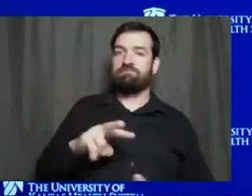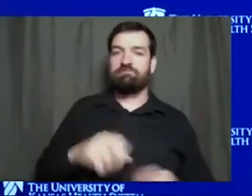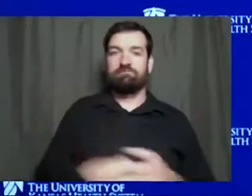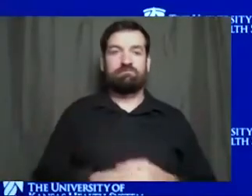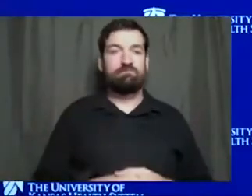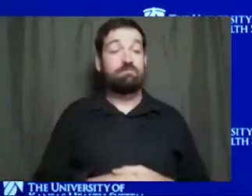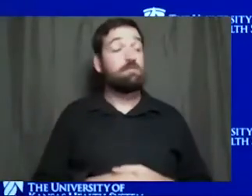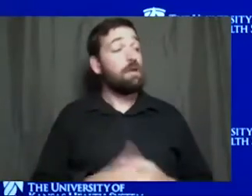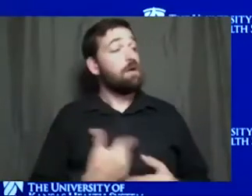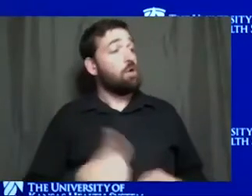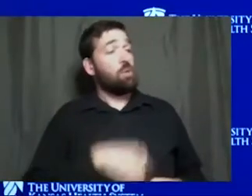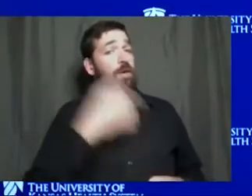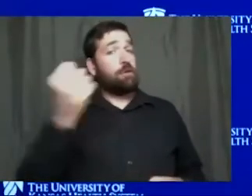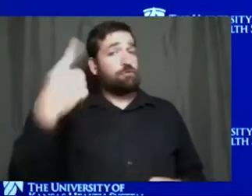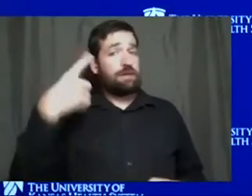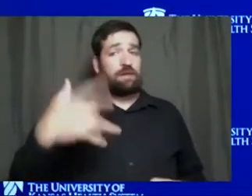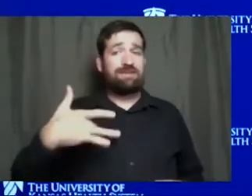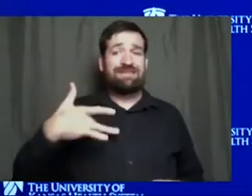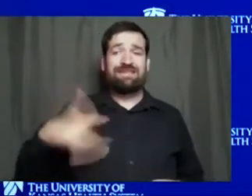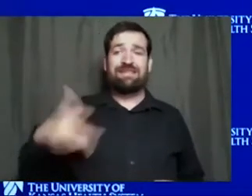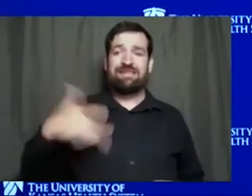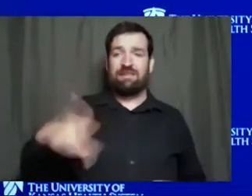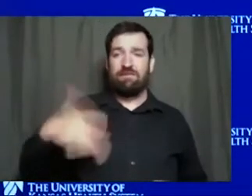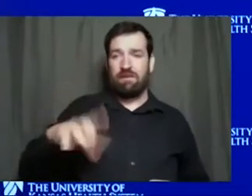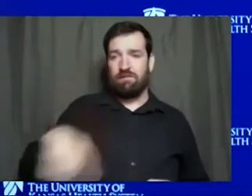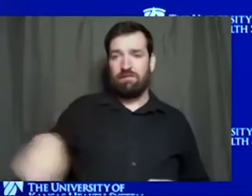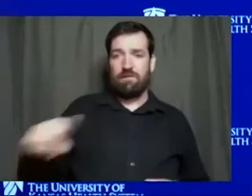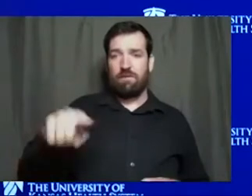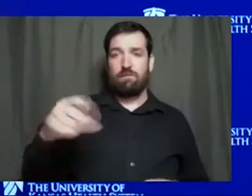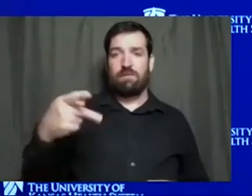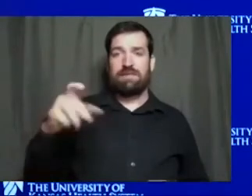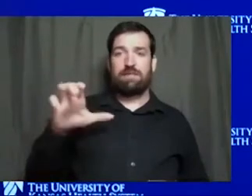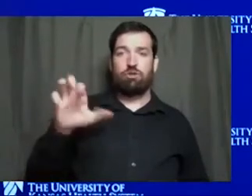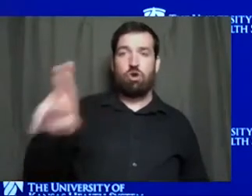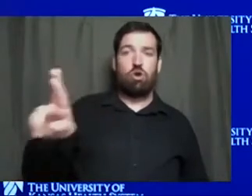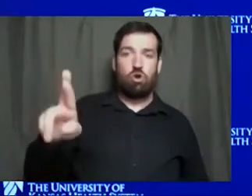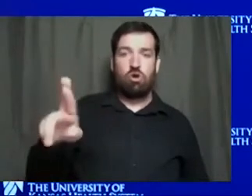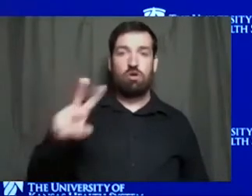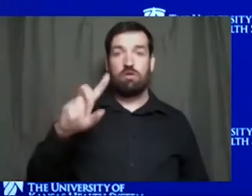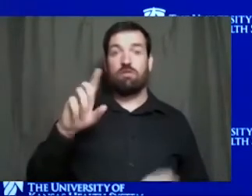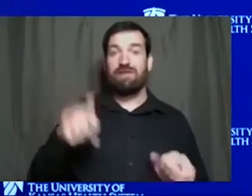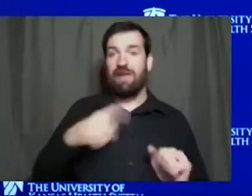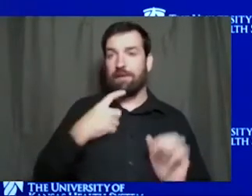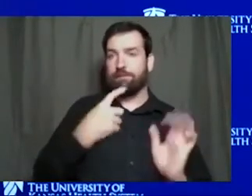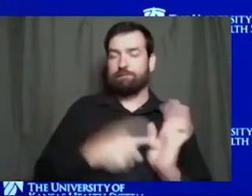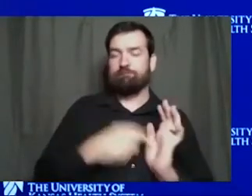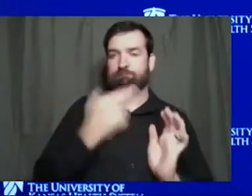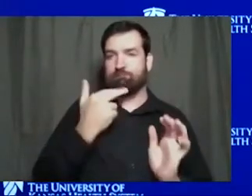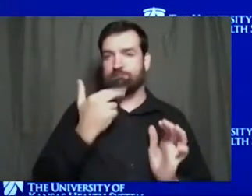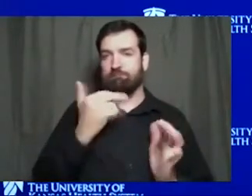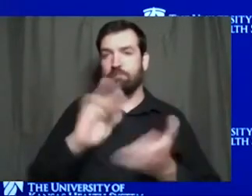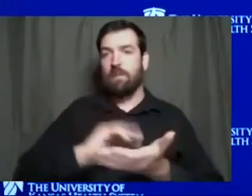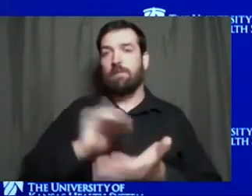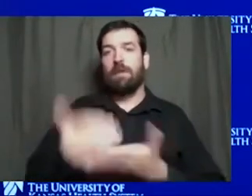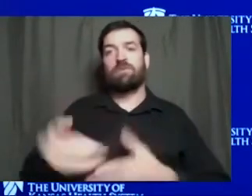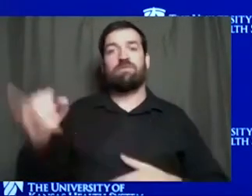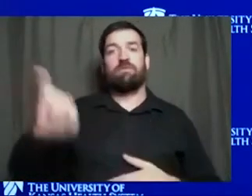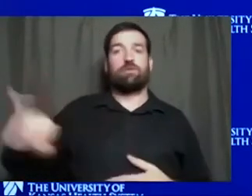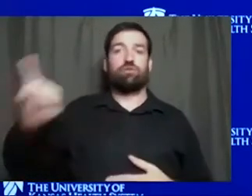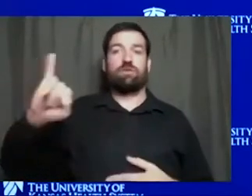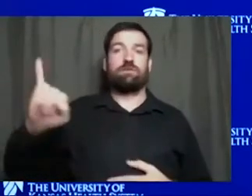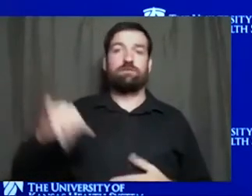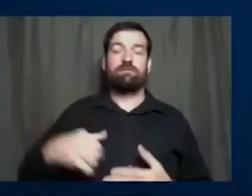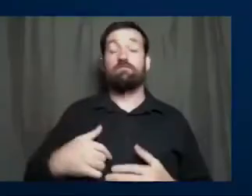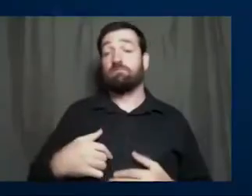the sensitivity of the PCR test to be able to pick up even little amounts of infection. So I would certainly